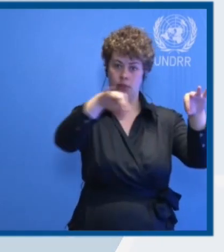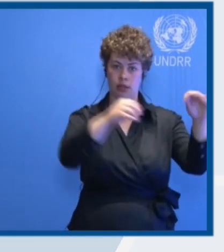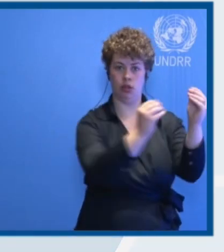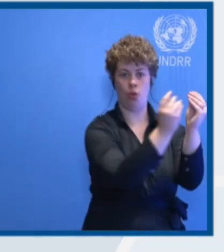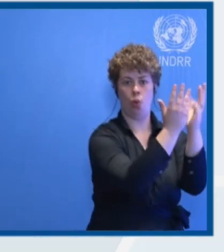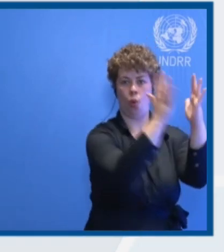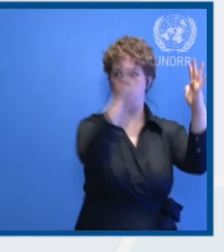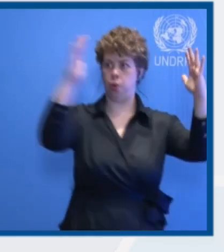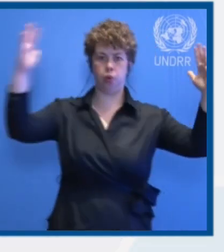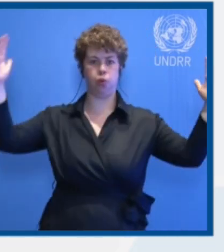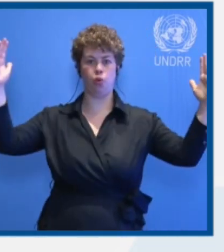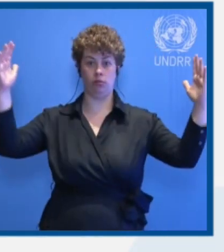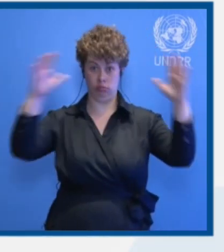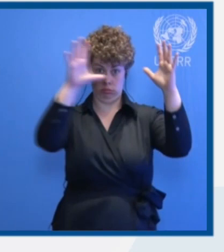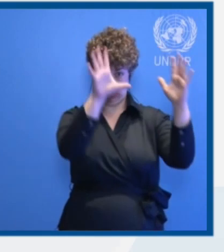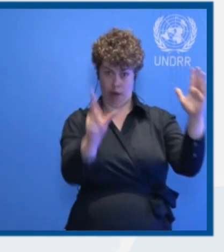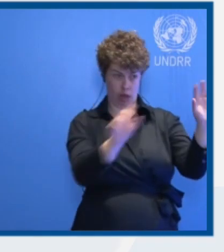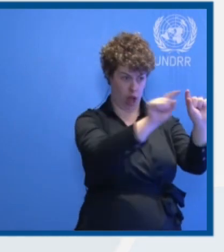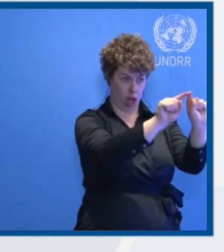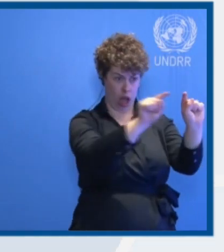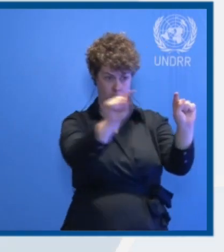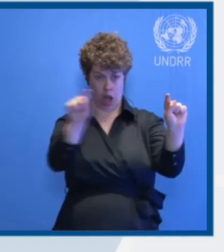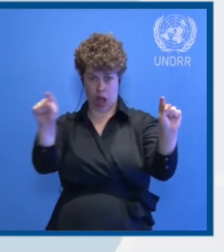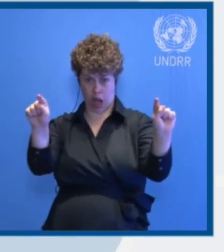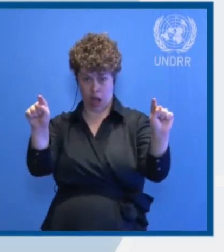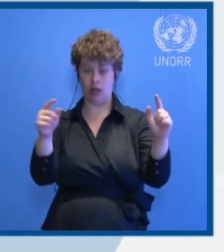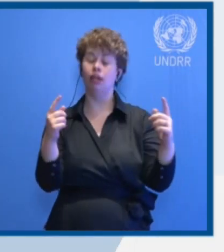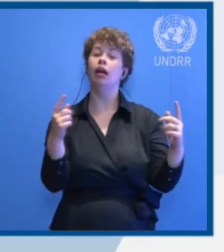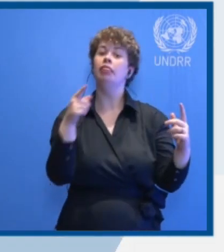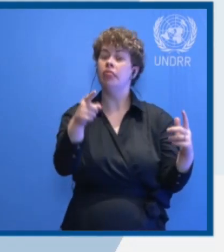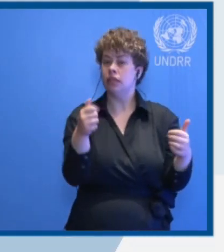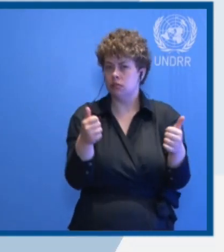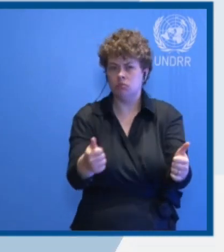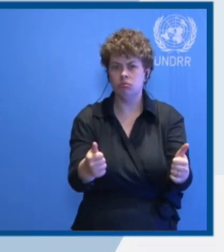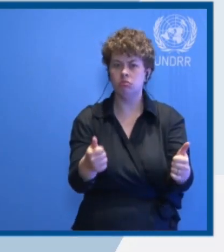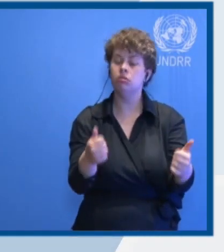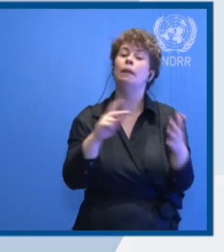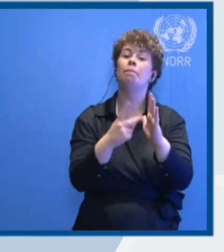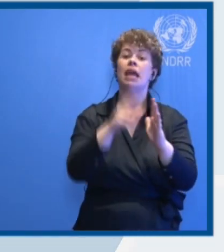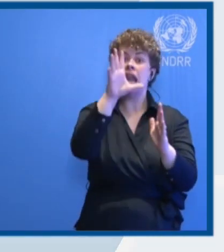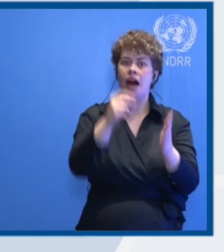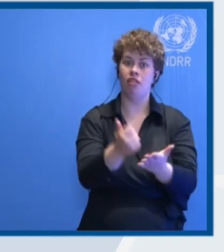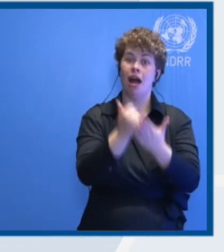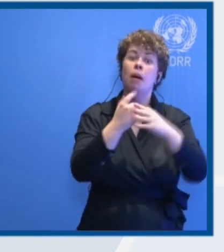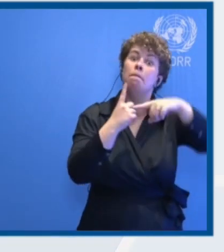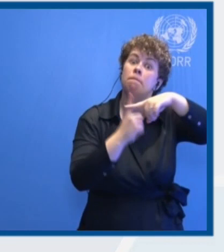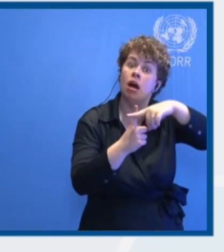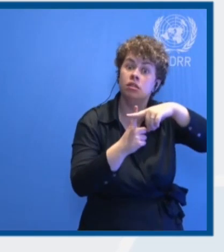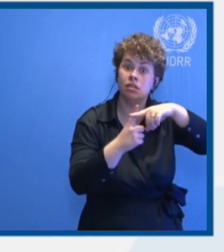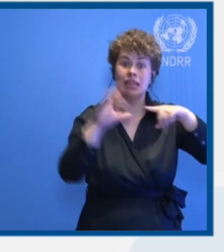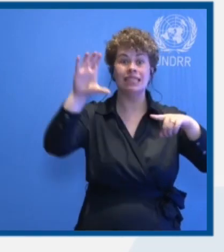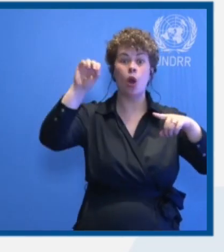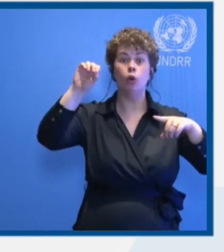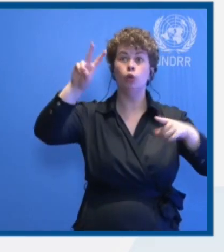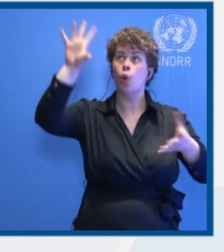amount of disasters, not just for Africa, but imagine the amount of carbon that will globally be reduced as a result of the billions of